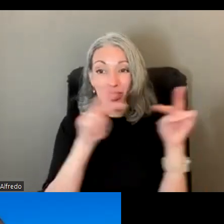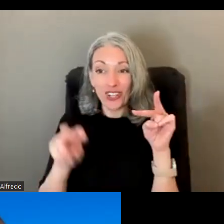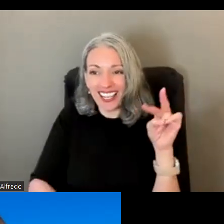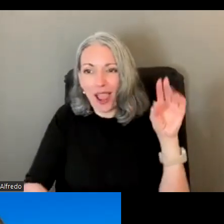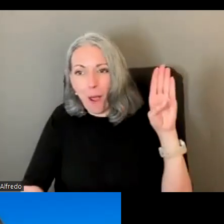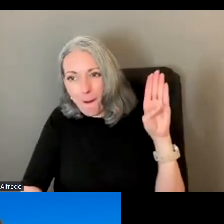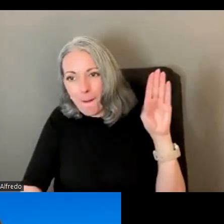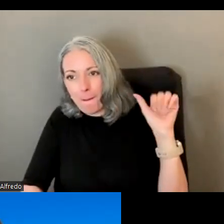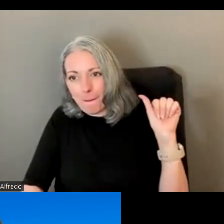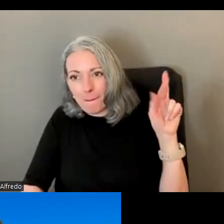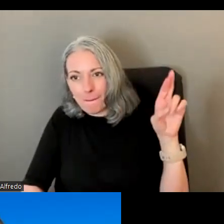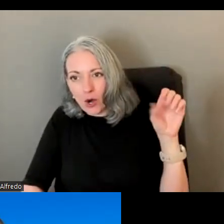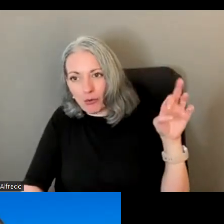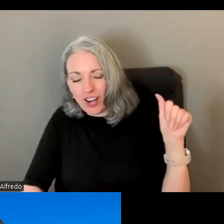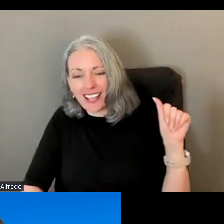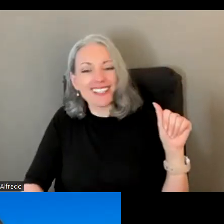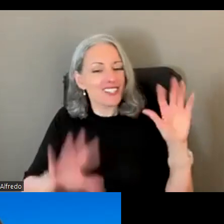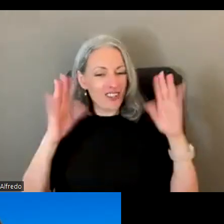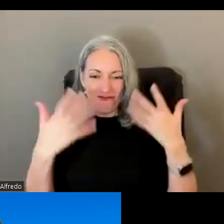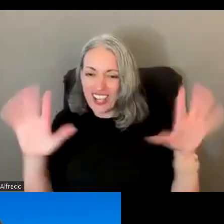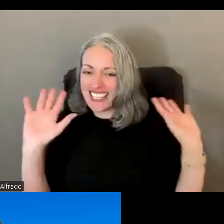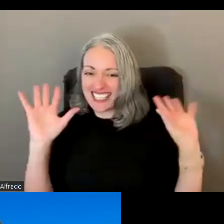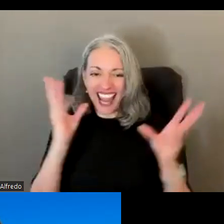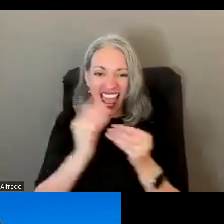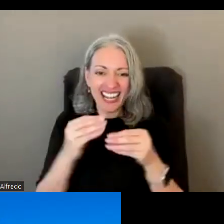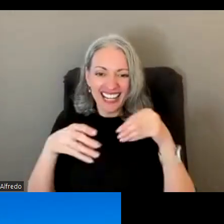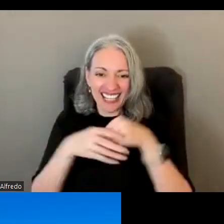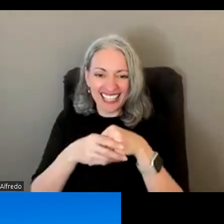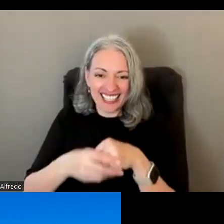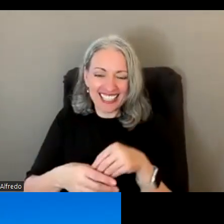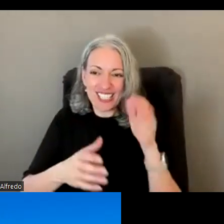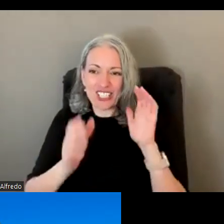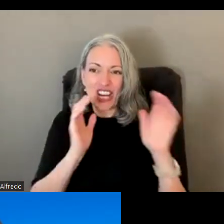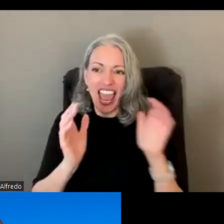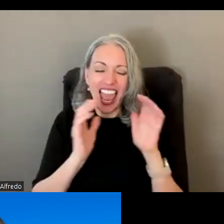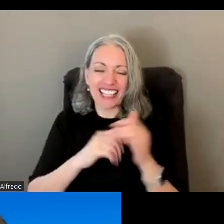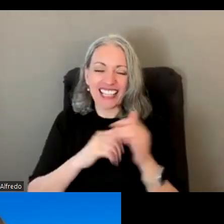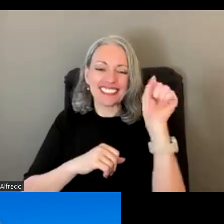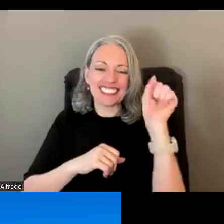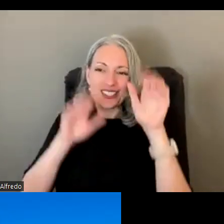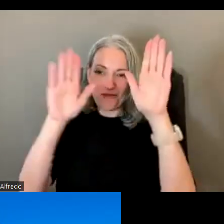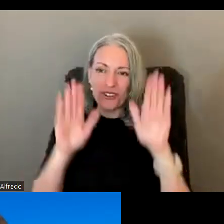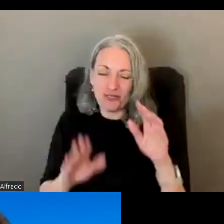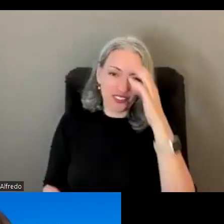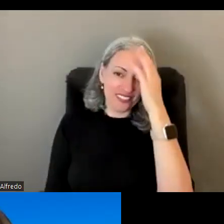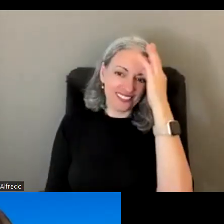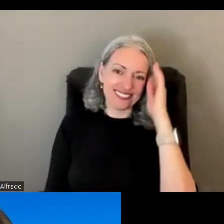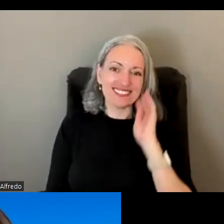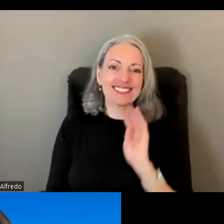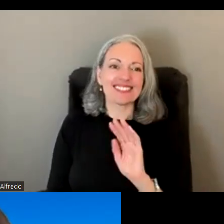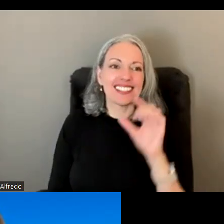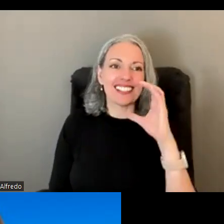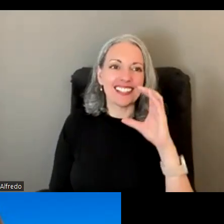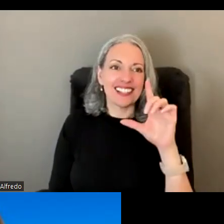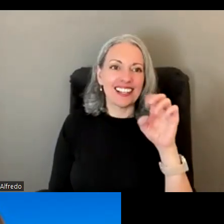Yeah, I already put it in the chat. I'm happy to help with that. I knew. More you than were happy to help with that. That is great. Claire has also volunteered in the room.